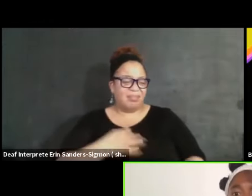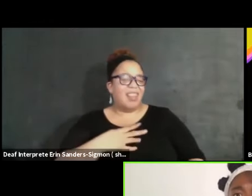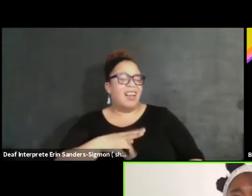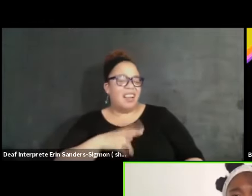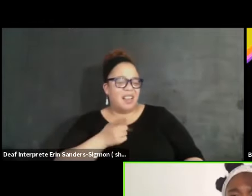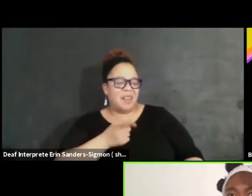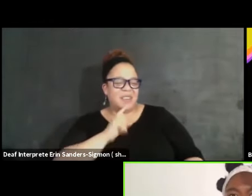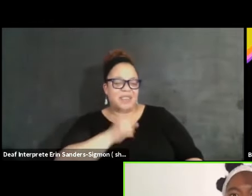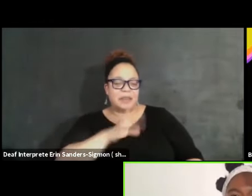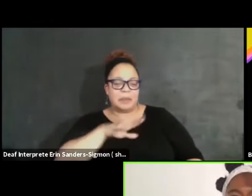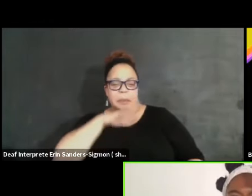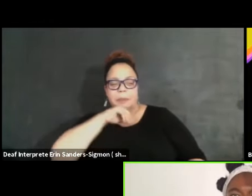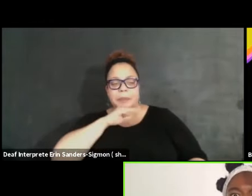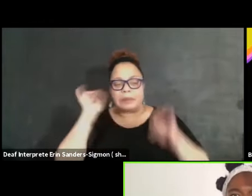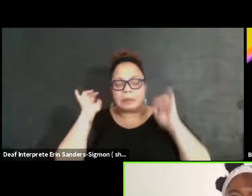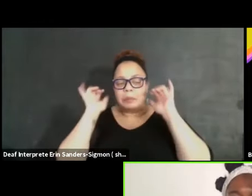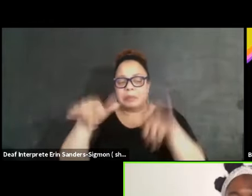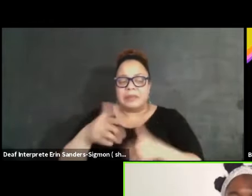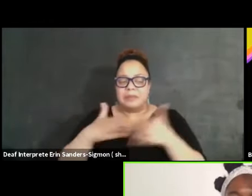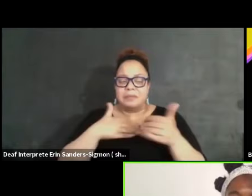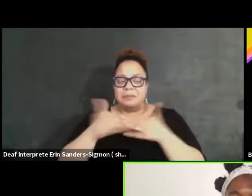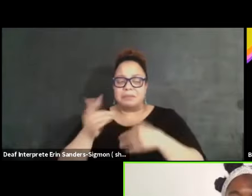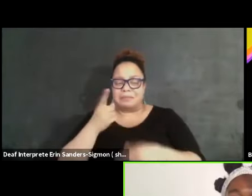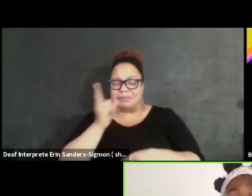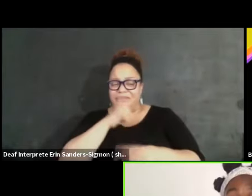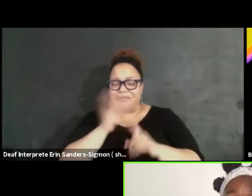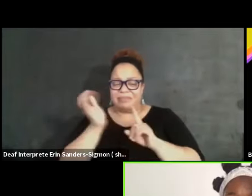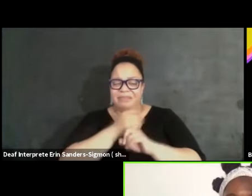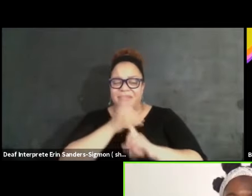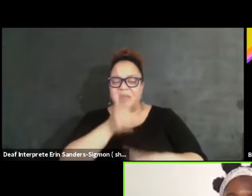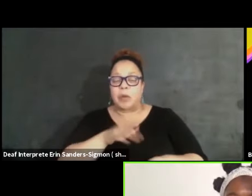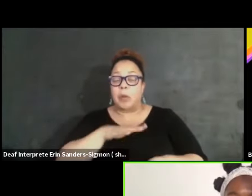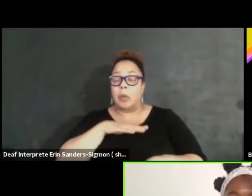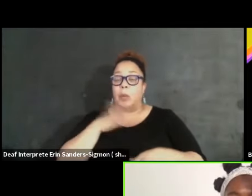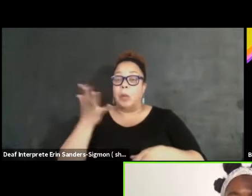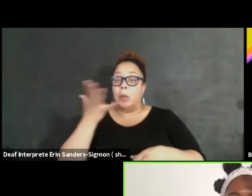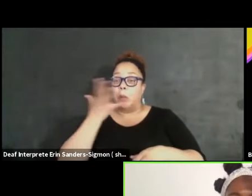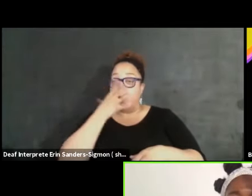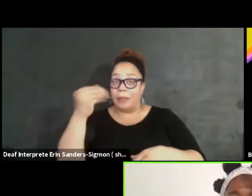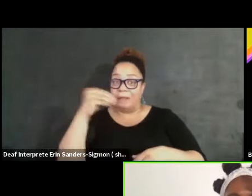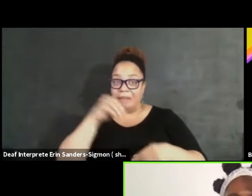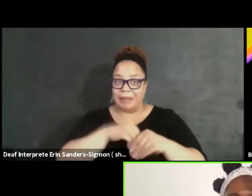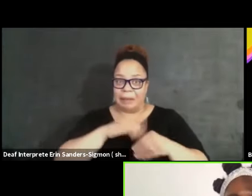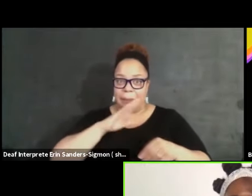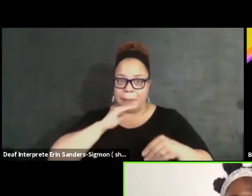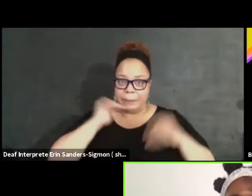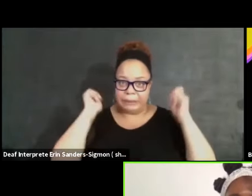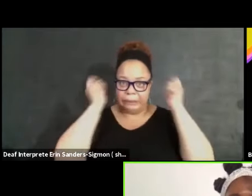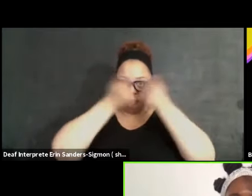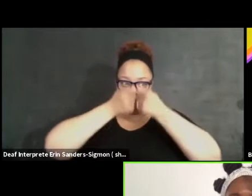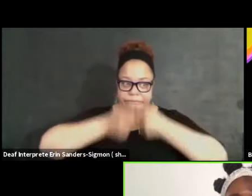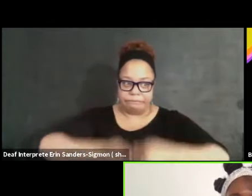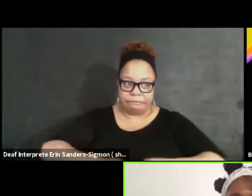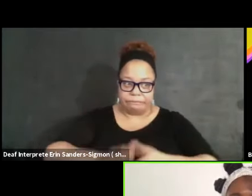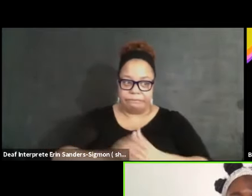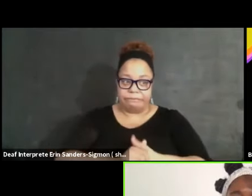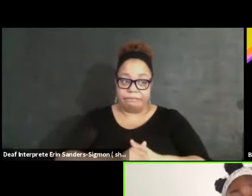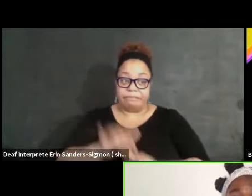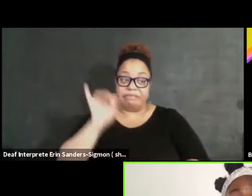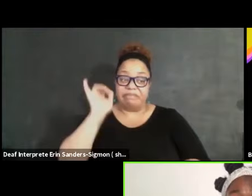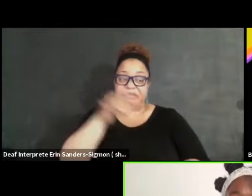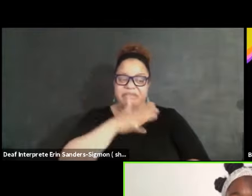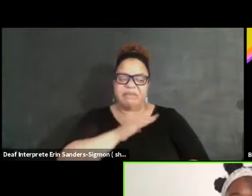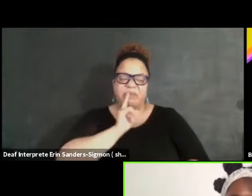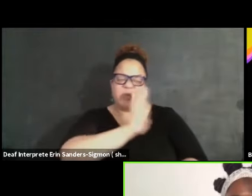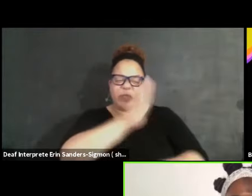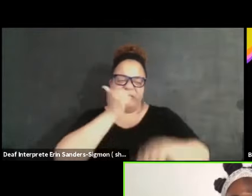bricks. All you wolves are the same. I said, my hatred. This hatred is yours fault.